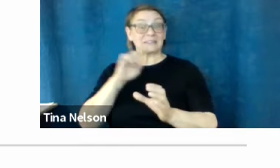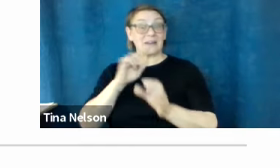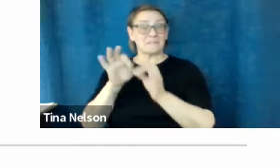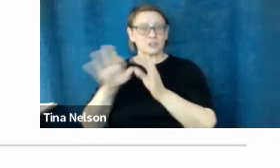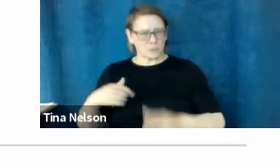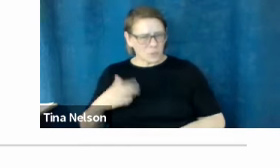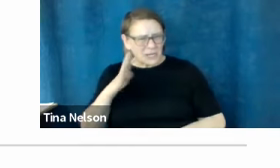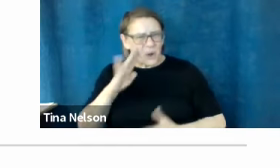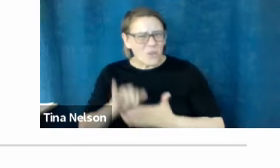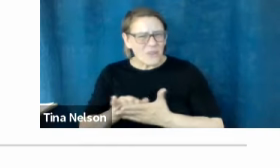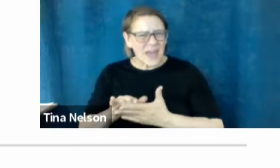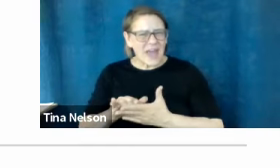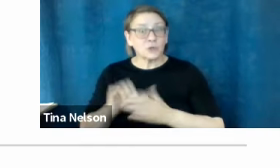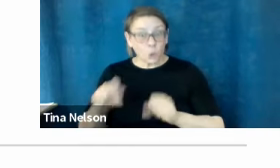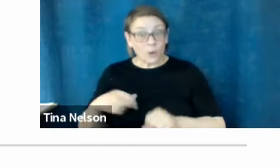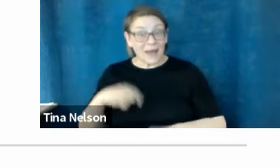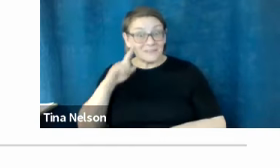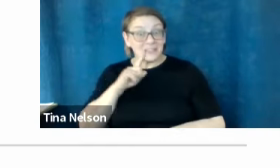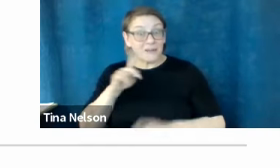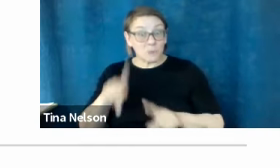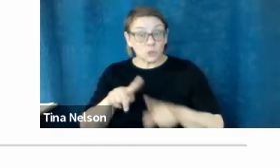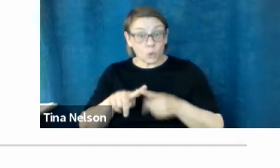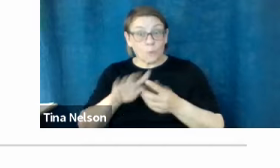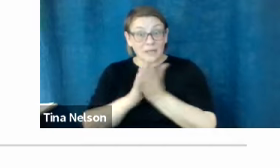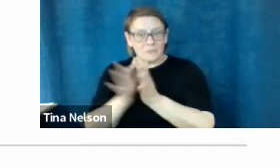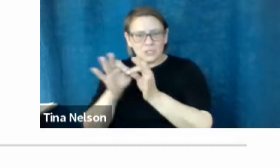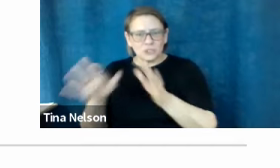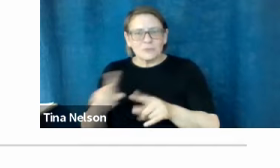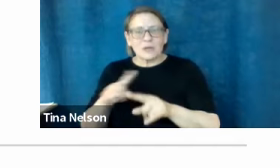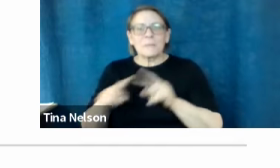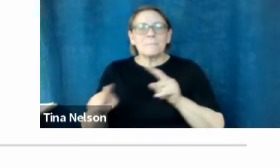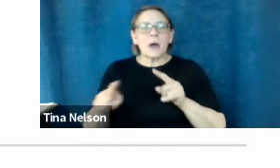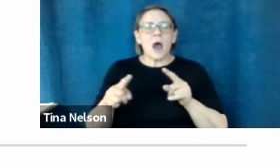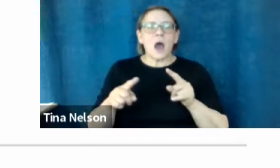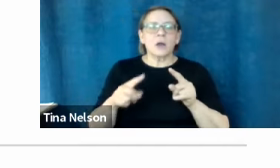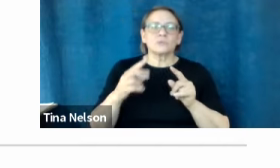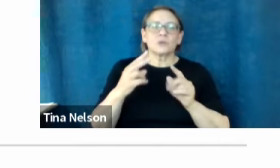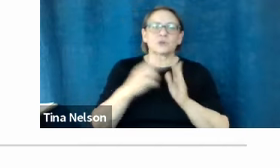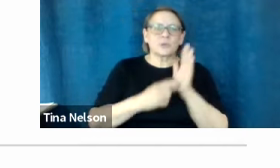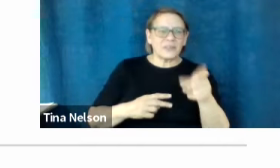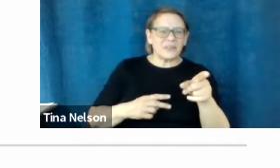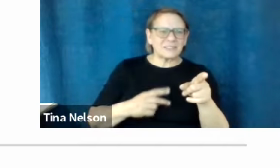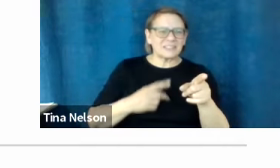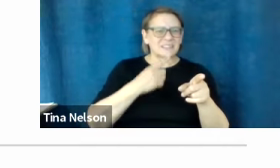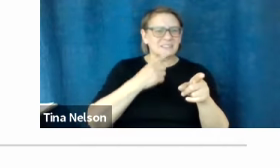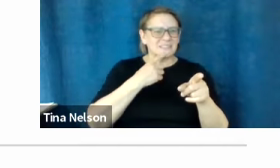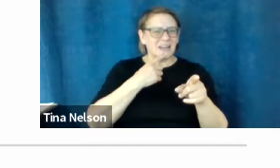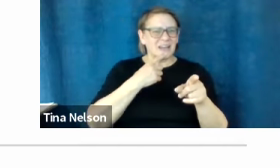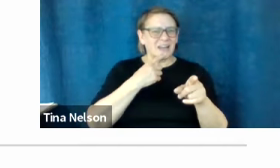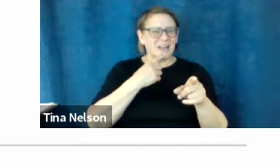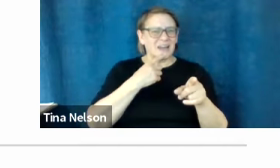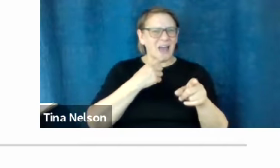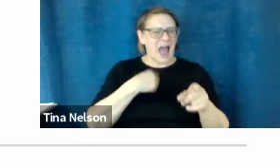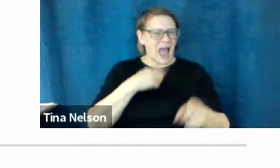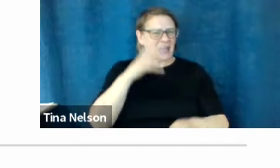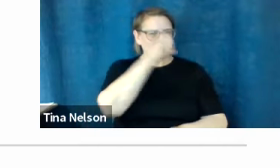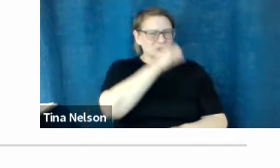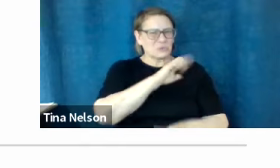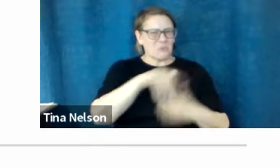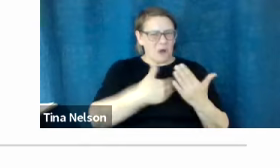a deaf individual who is serves as an interpreter, but this very well could be read as simply an interpreter that I assume is hearing. They are a